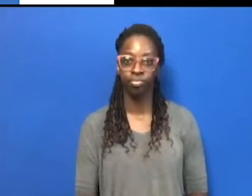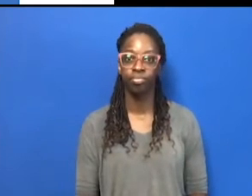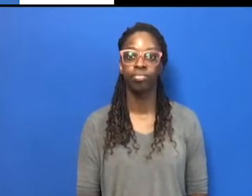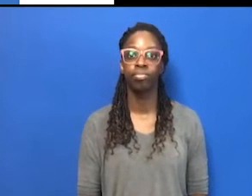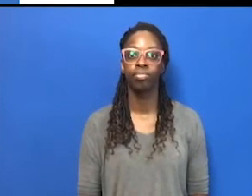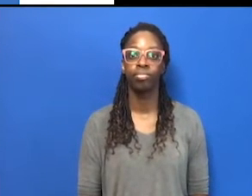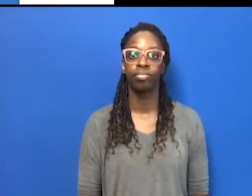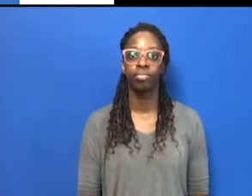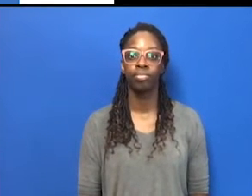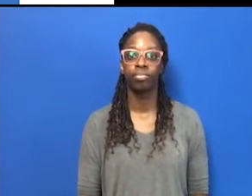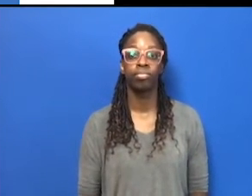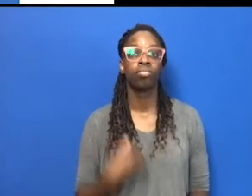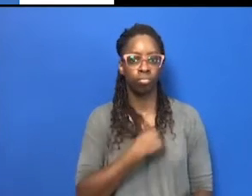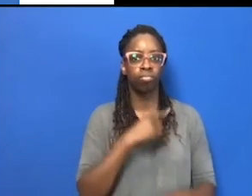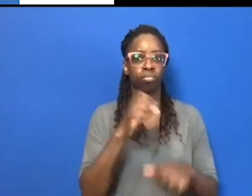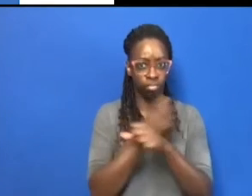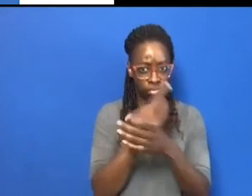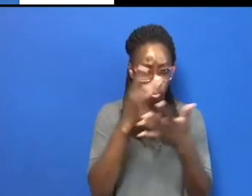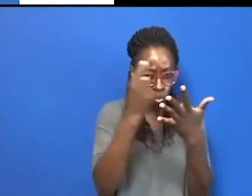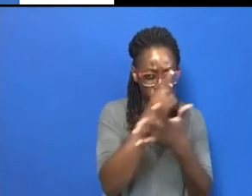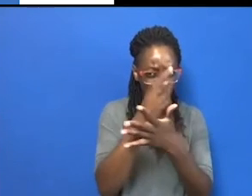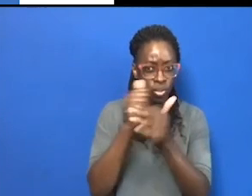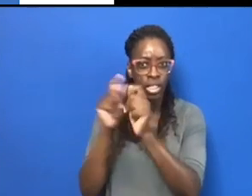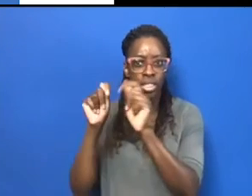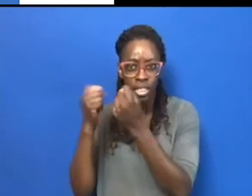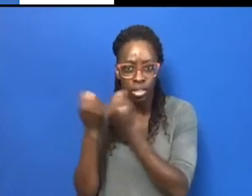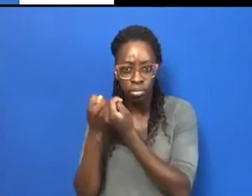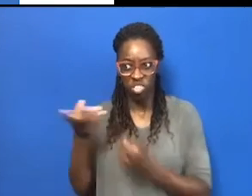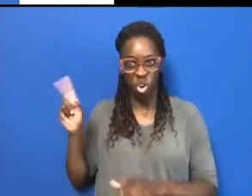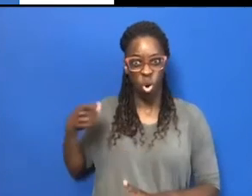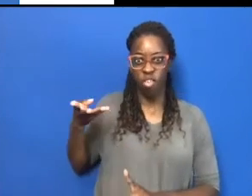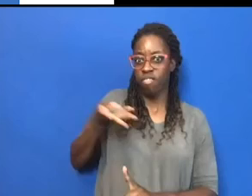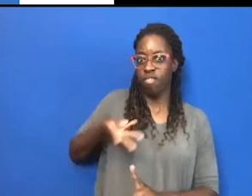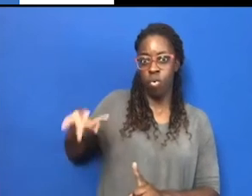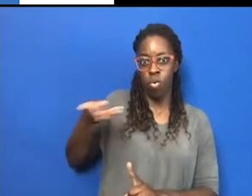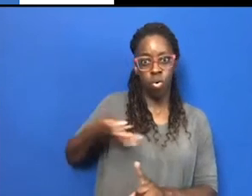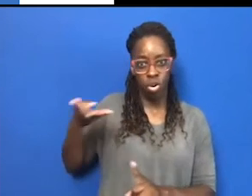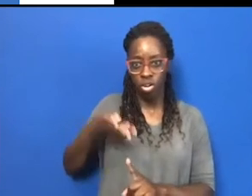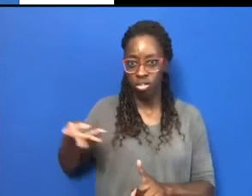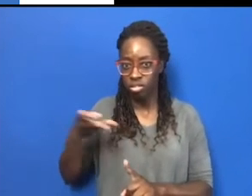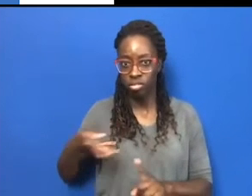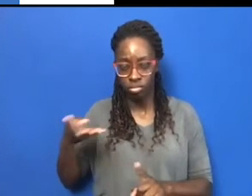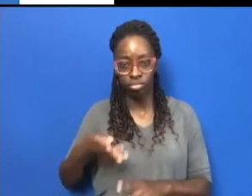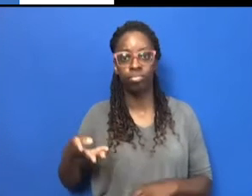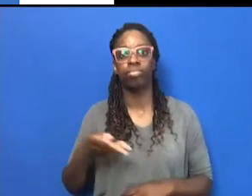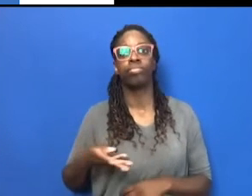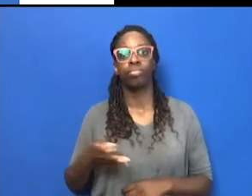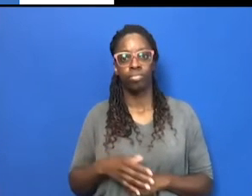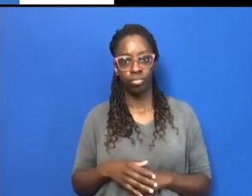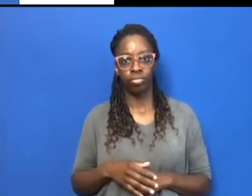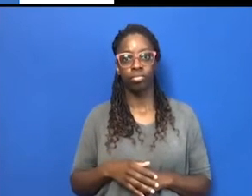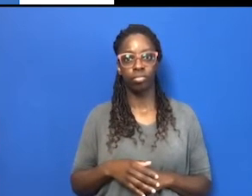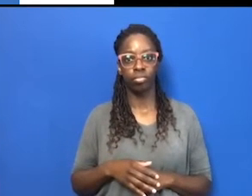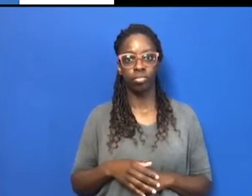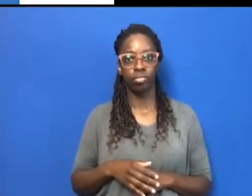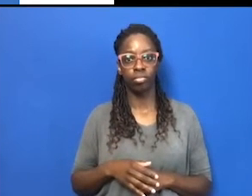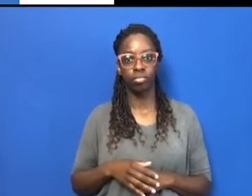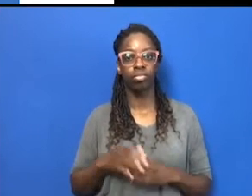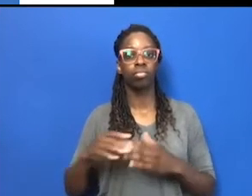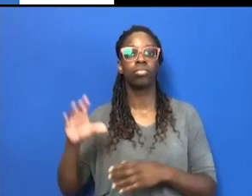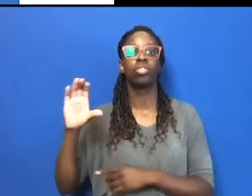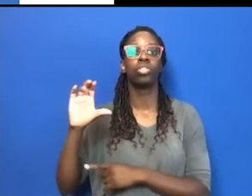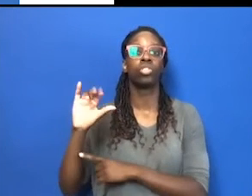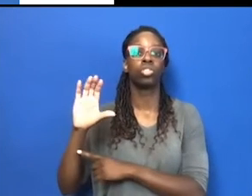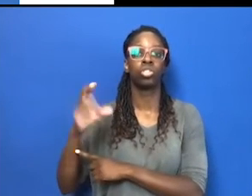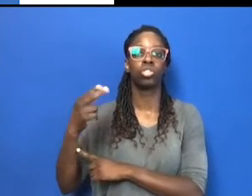of STEMIE team members. There were 4 of us, and we were led by Ching Lim. And then our team was